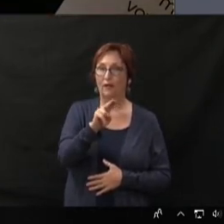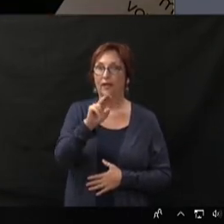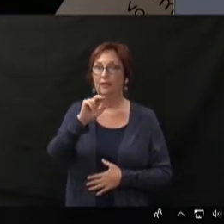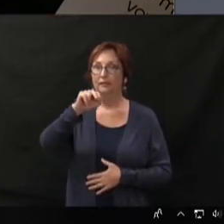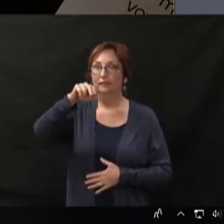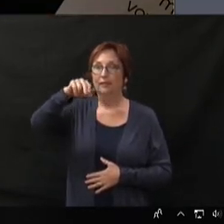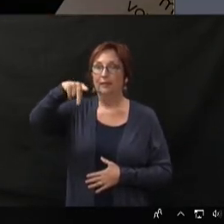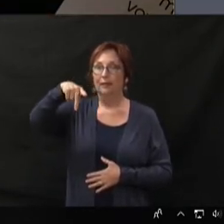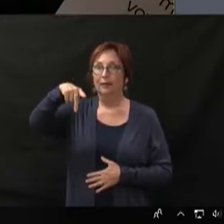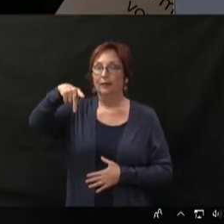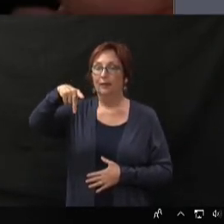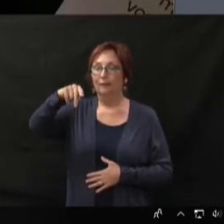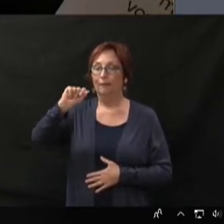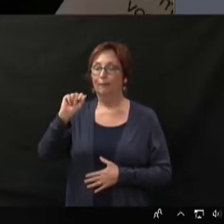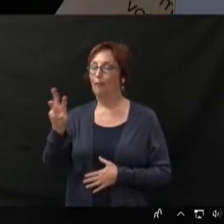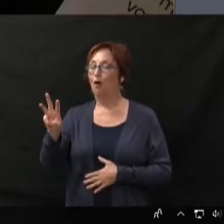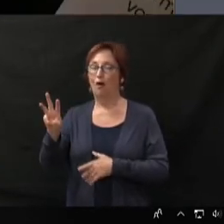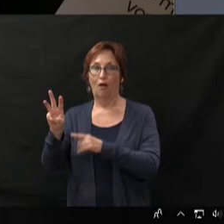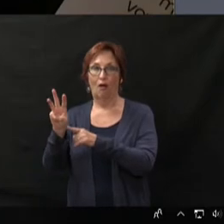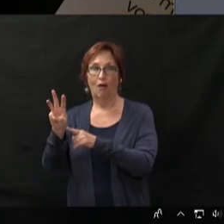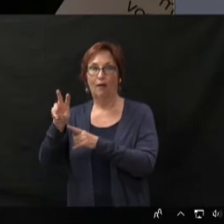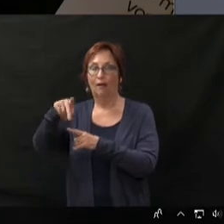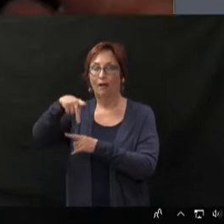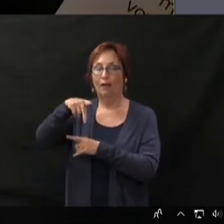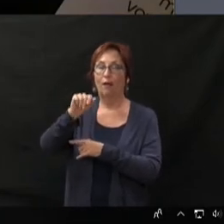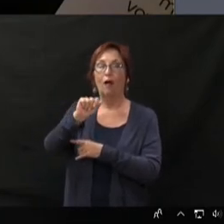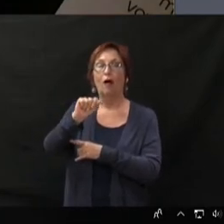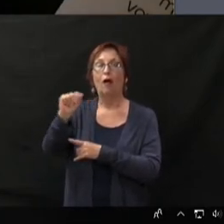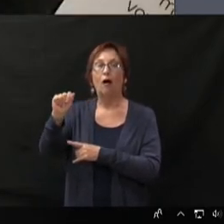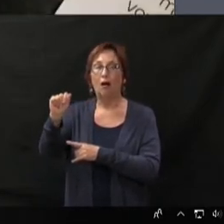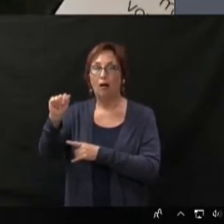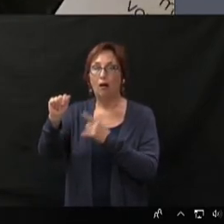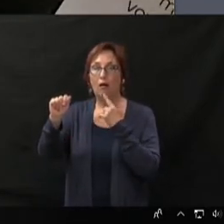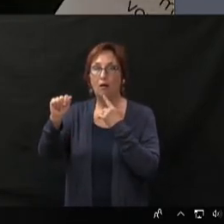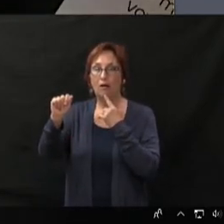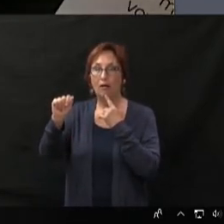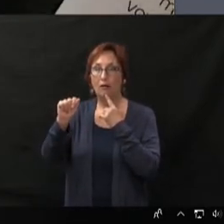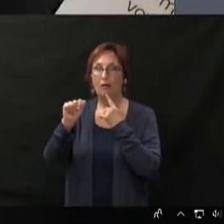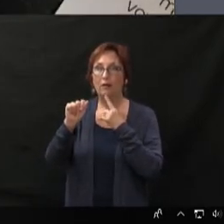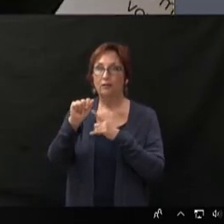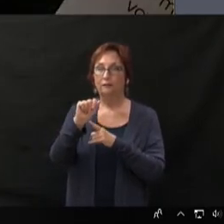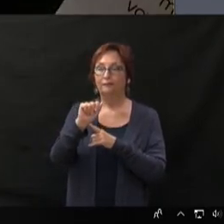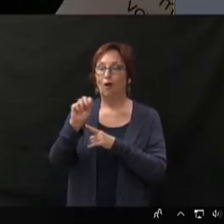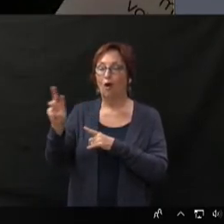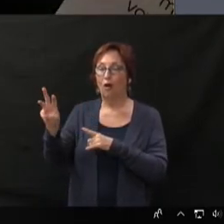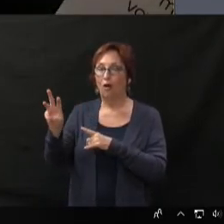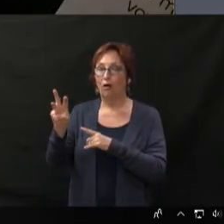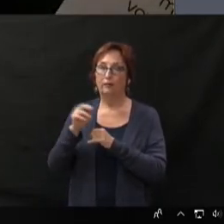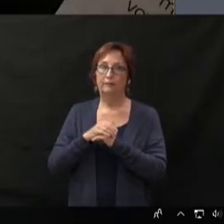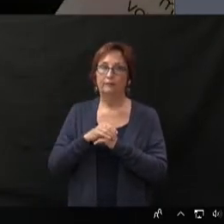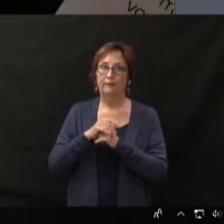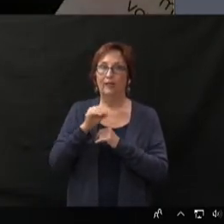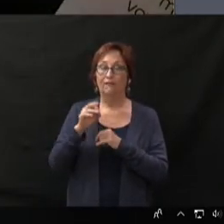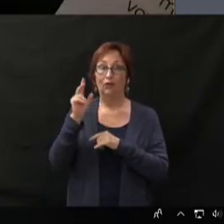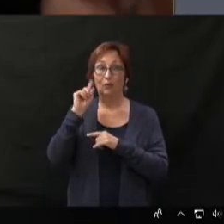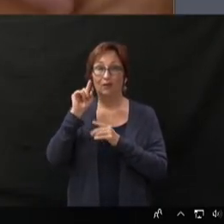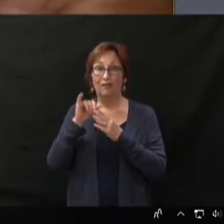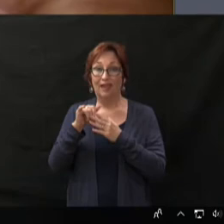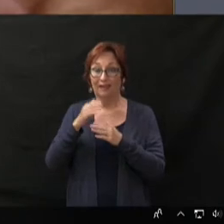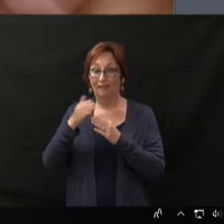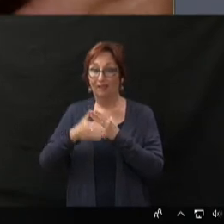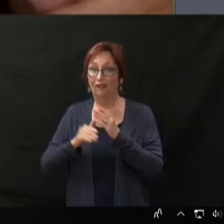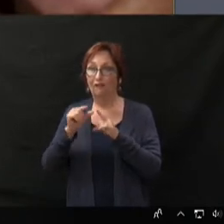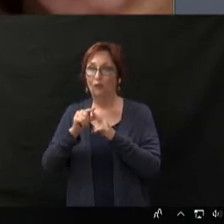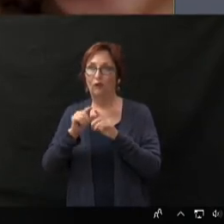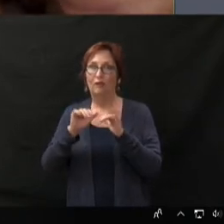paw. What is it? Aw. It's, if you hear aw at the end of a word, this is how